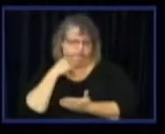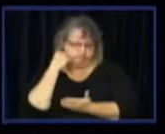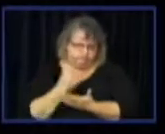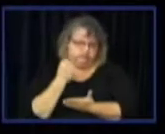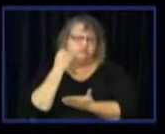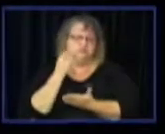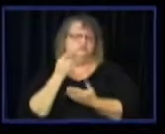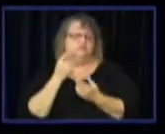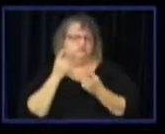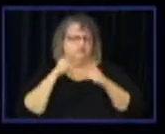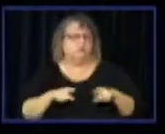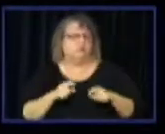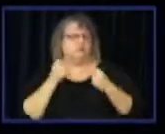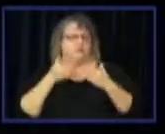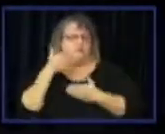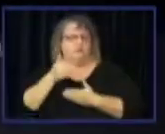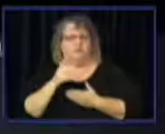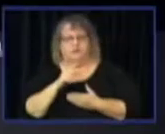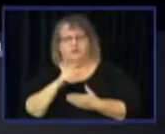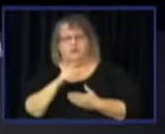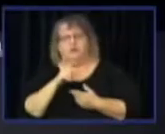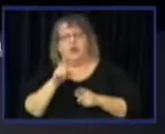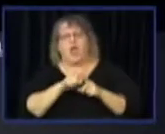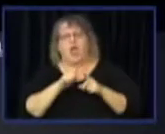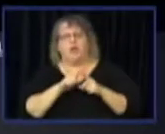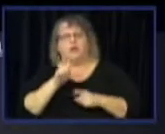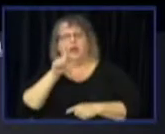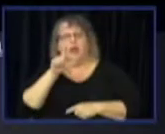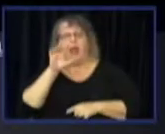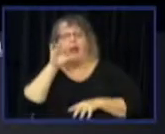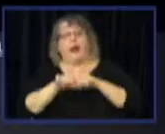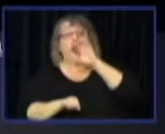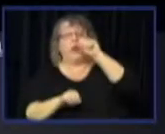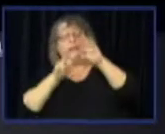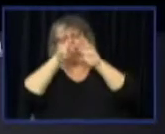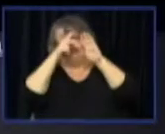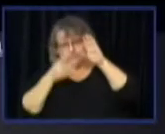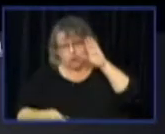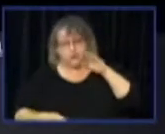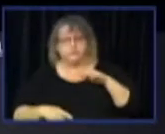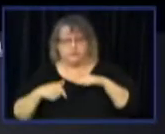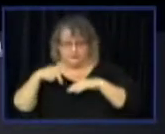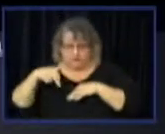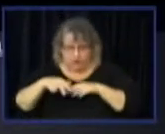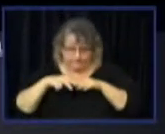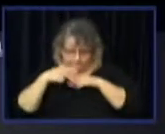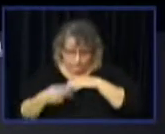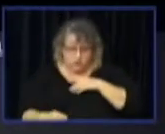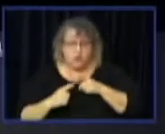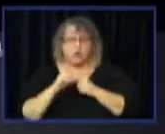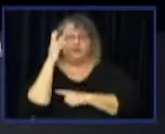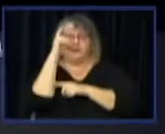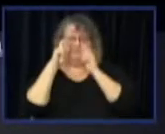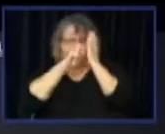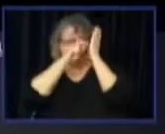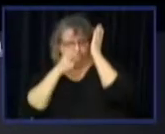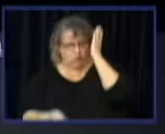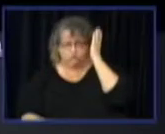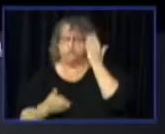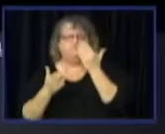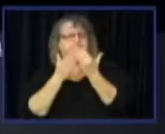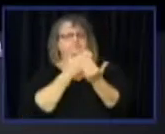and doesn't matter if you're falling from your ladder or falling down the stairs or falling from a mango tree here in